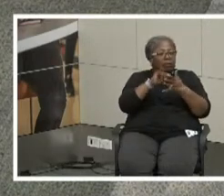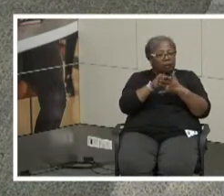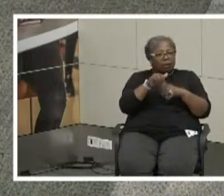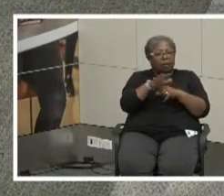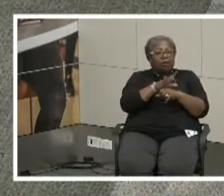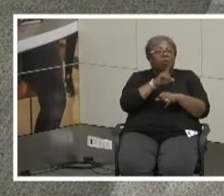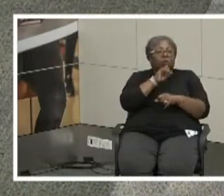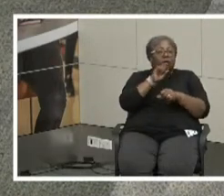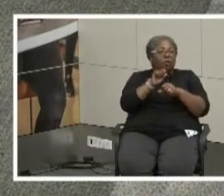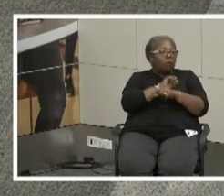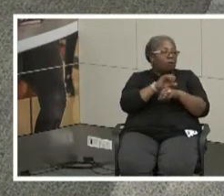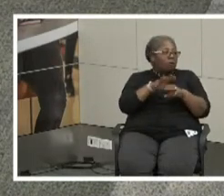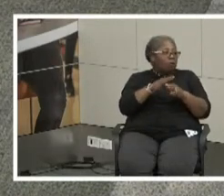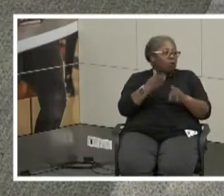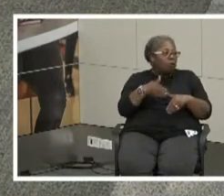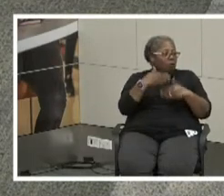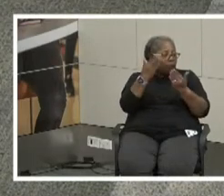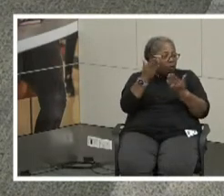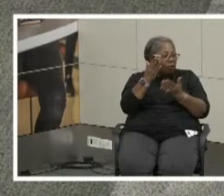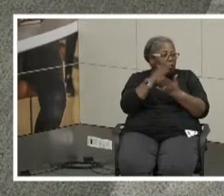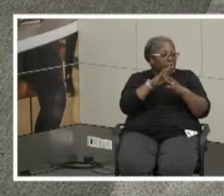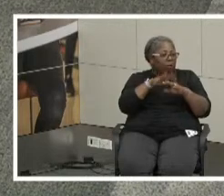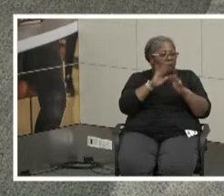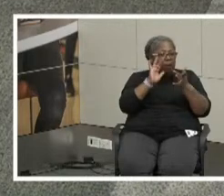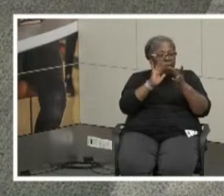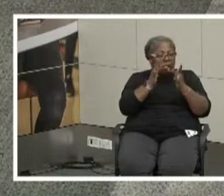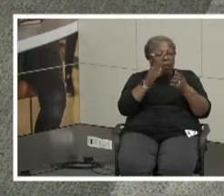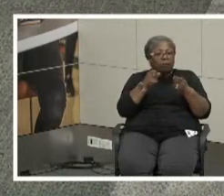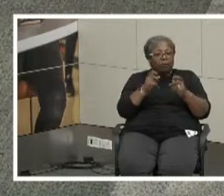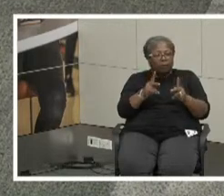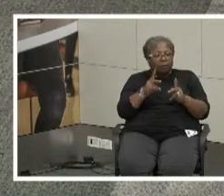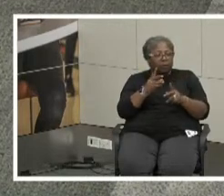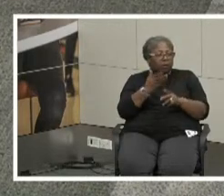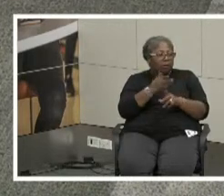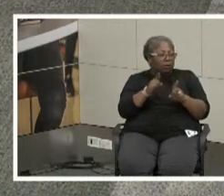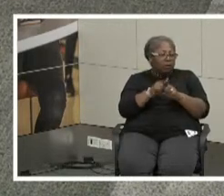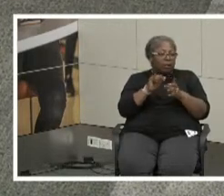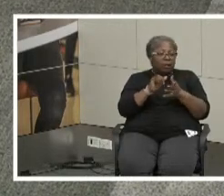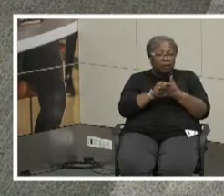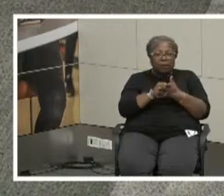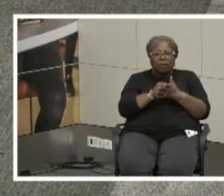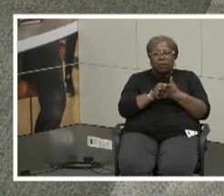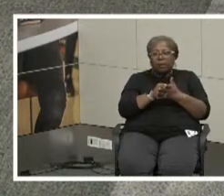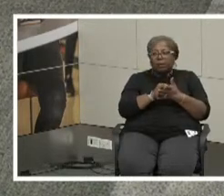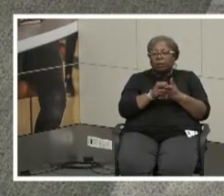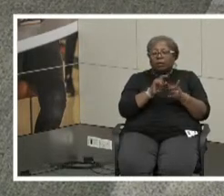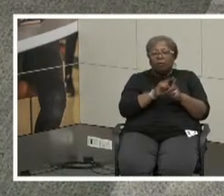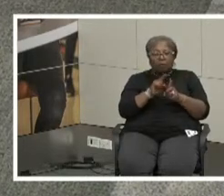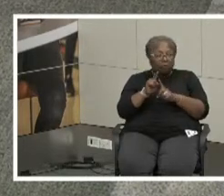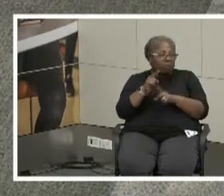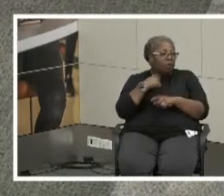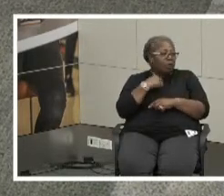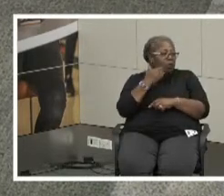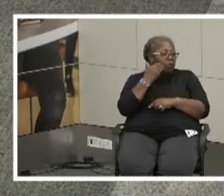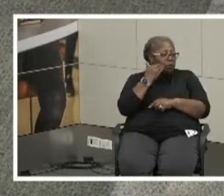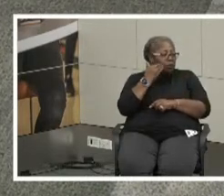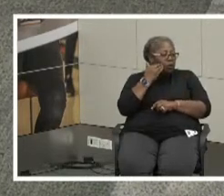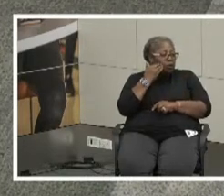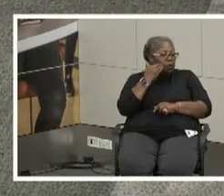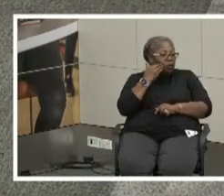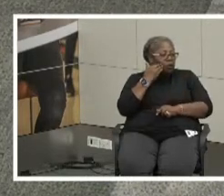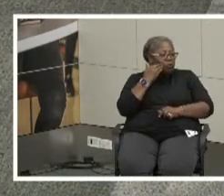really work on offering some online opportunities and things like that um also I know